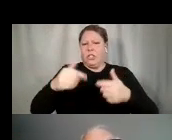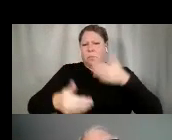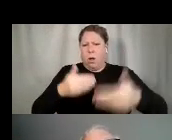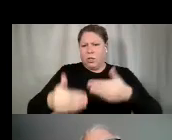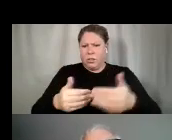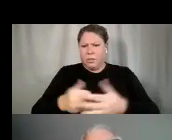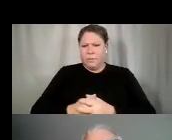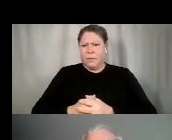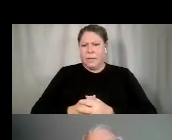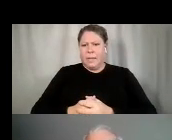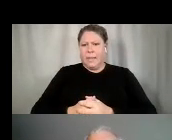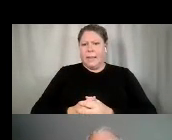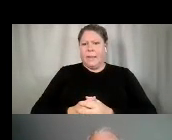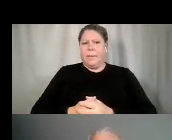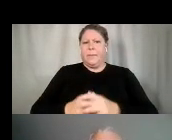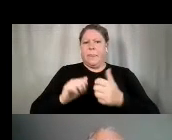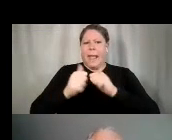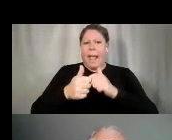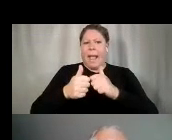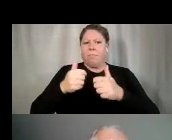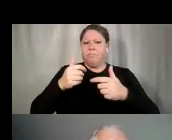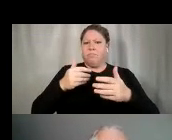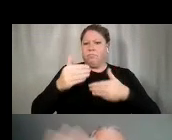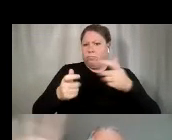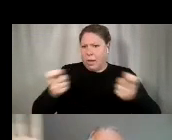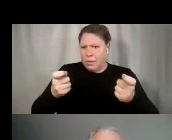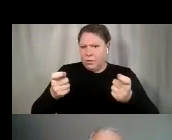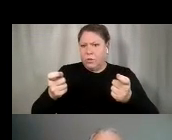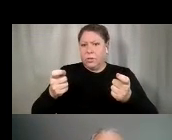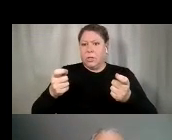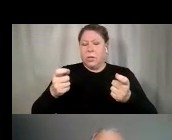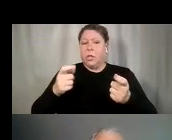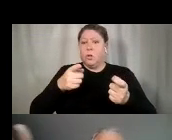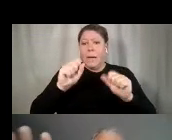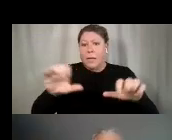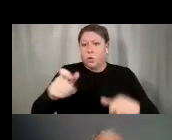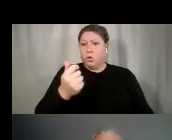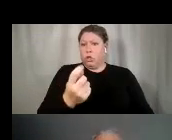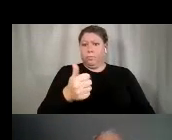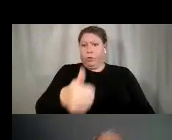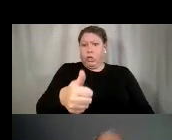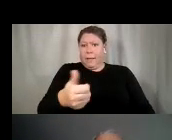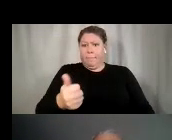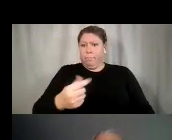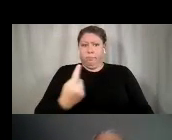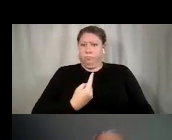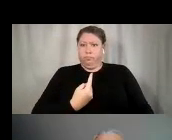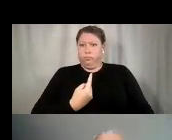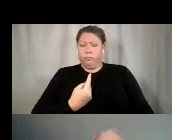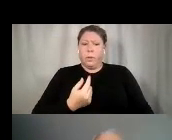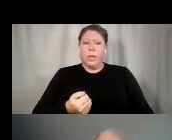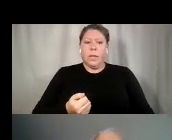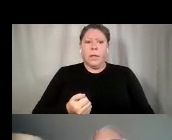it, the ways I've used this in the past, is that I've either done this on my own, and you can do this on your own in terms of what is